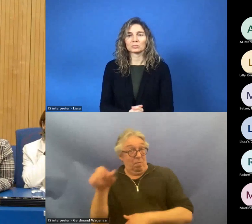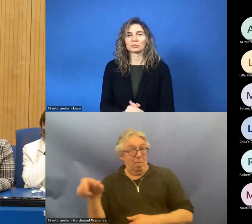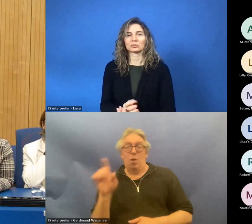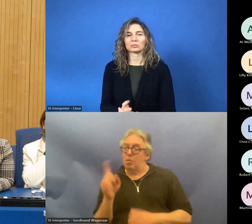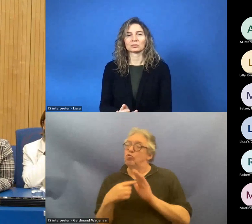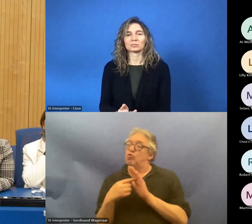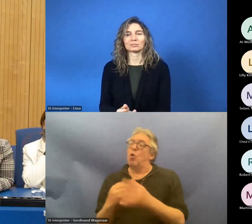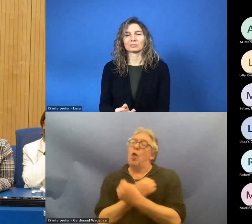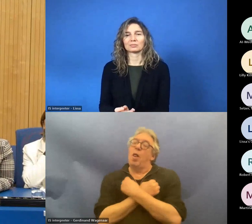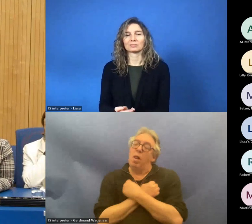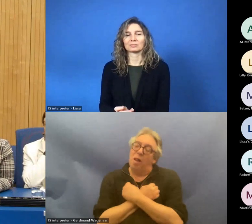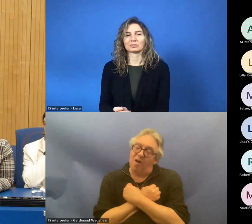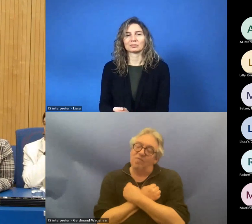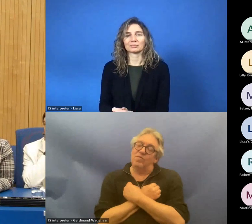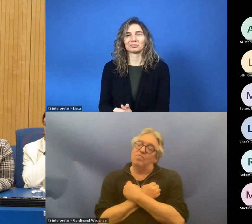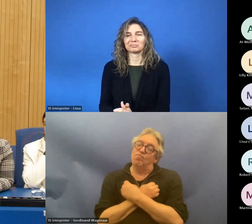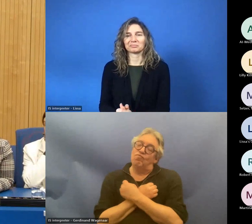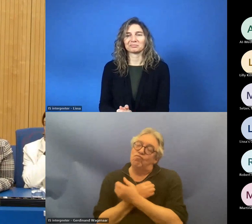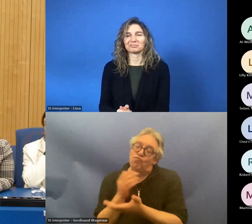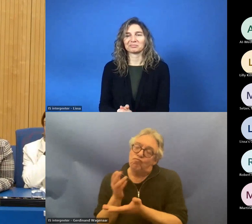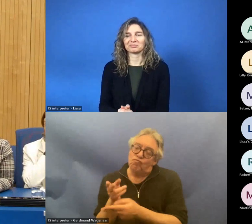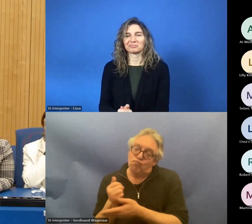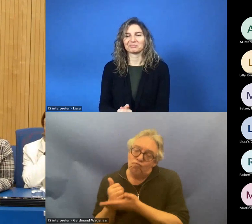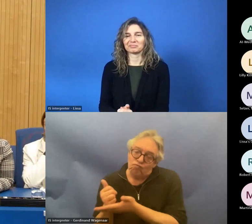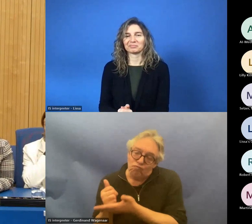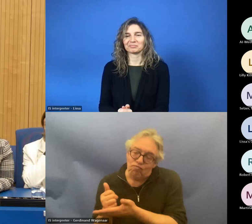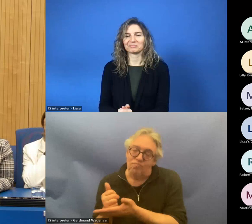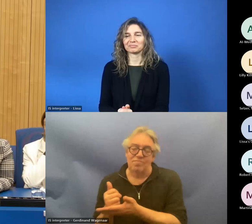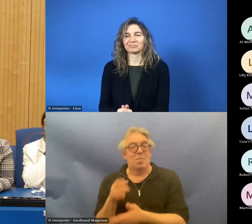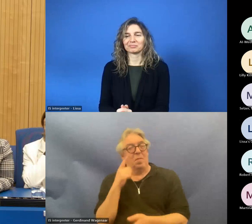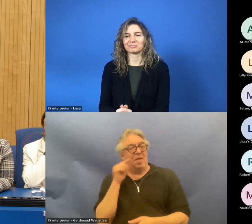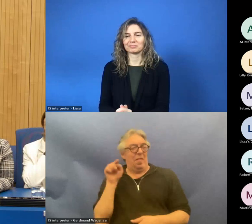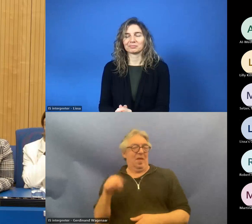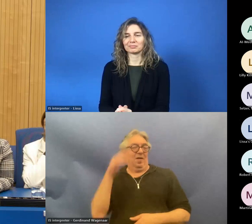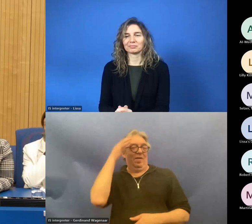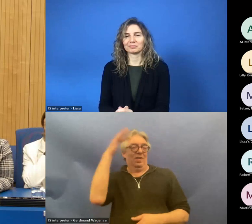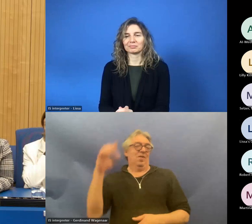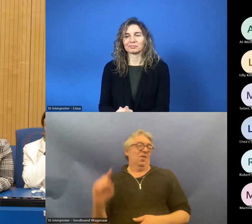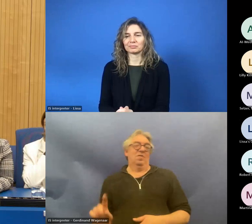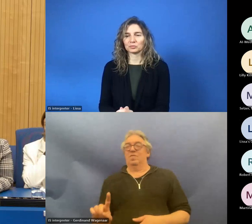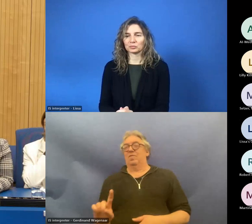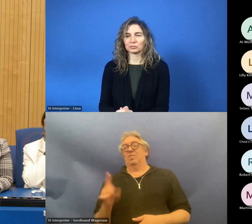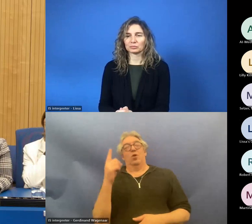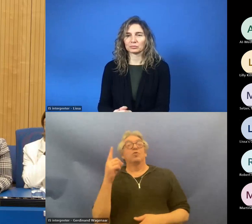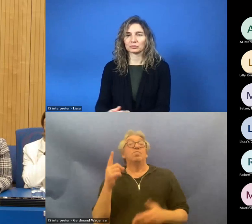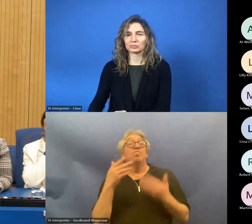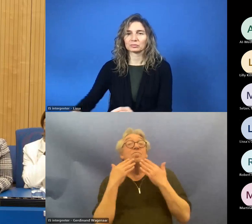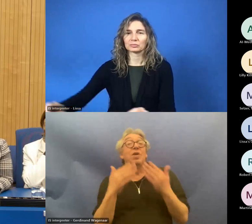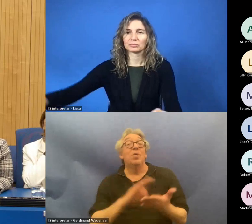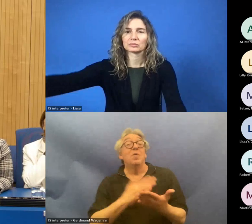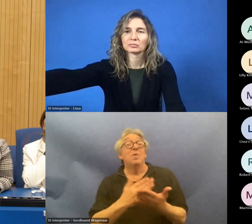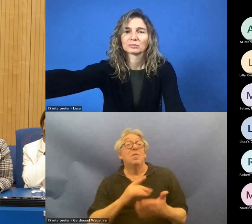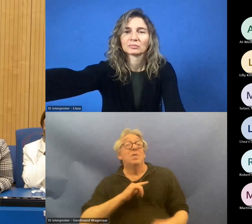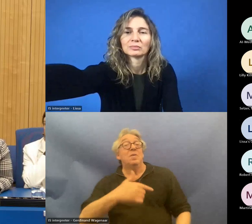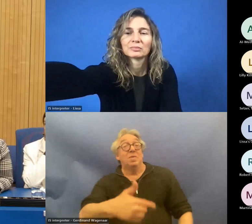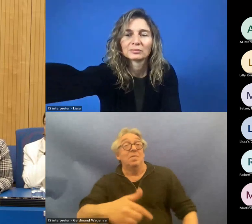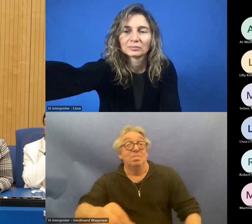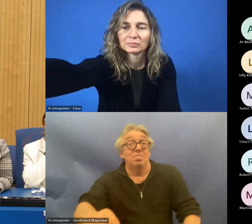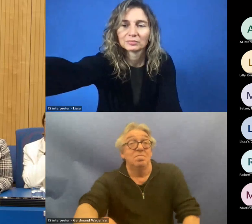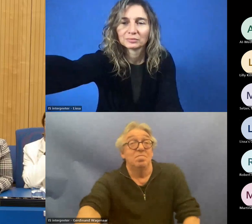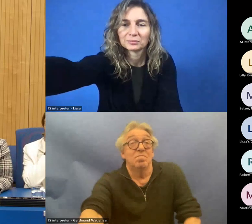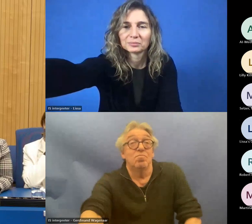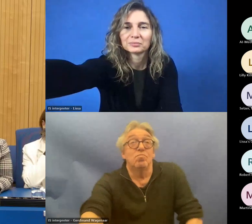and care. So this is the start, I think, with any service we have to provide people with disabilities. Let's move to